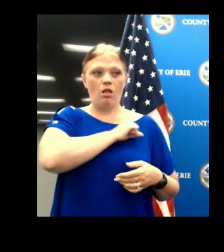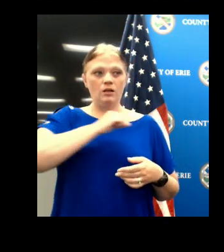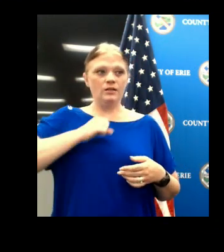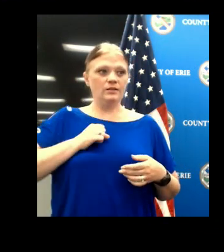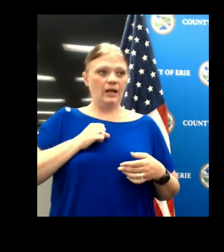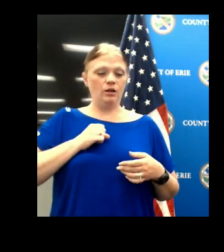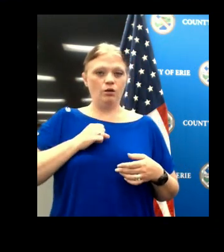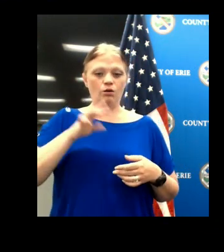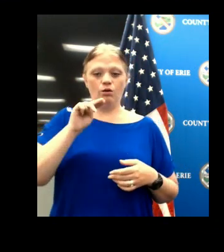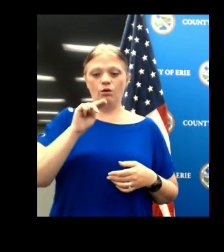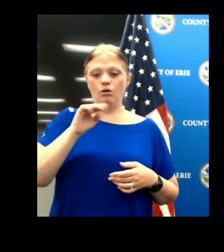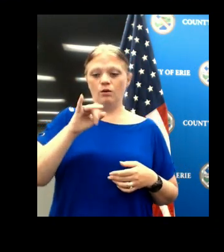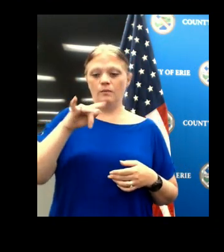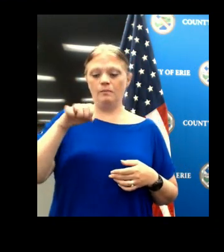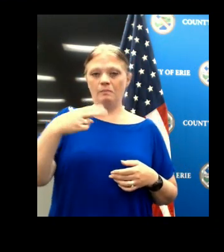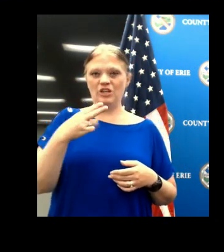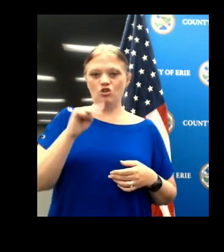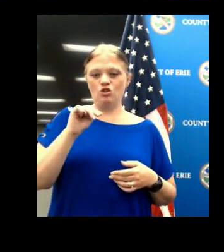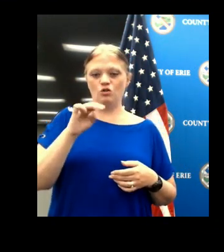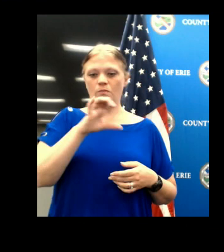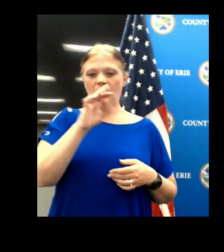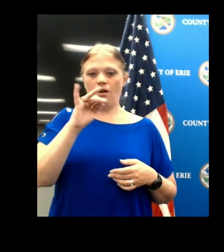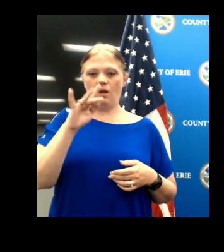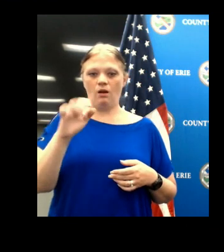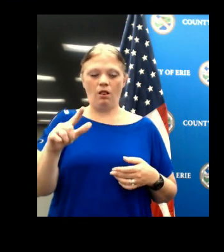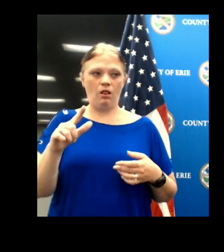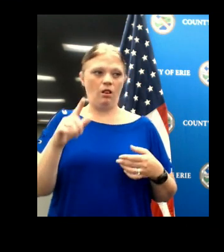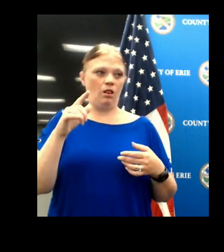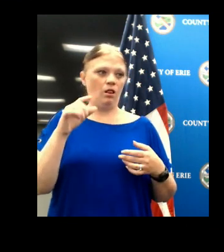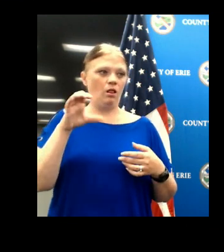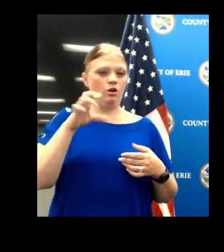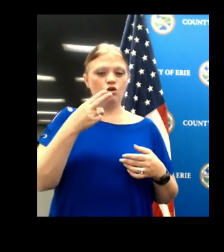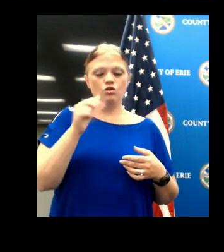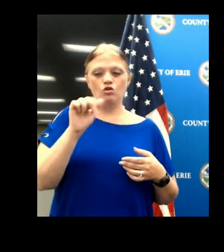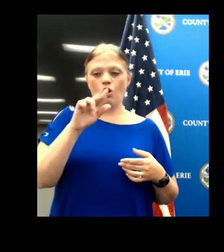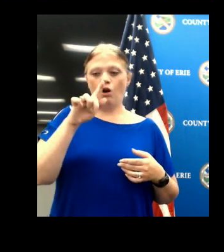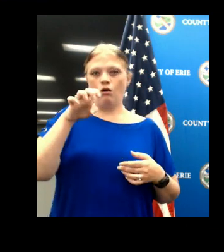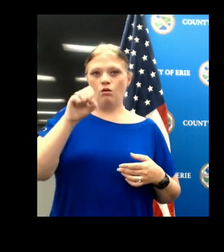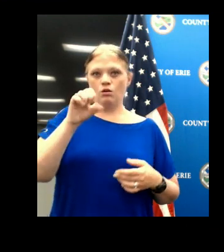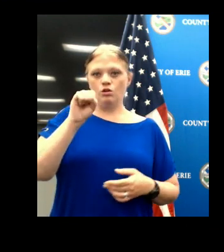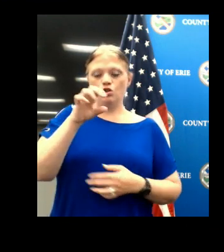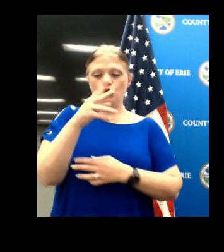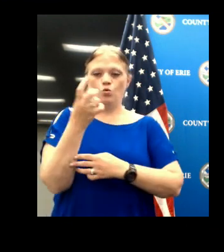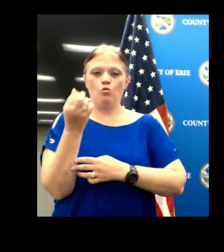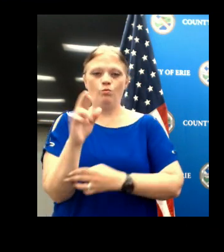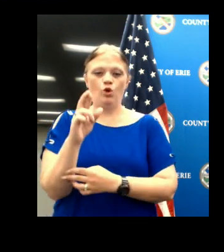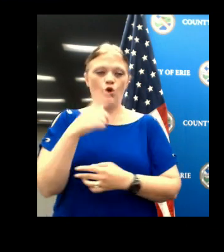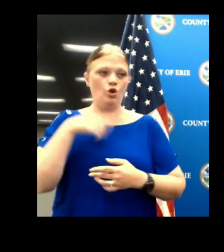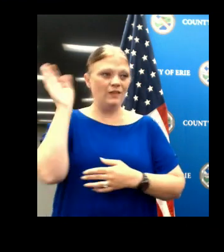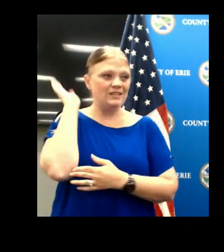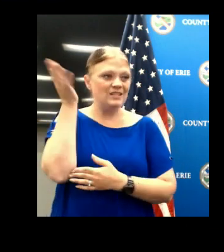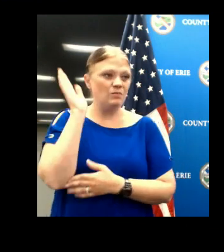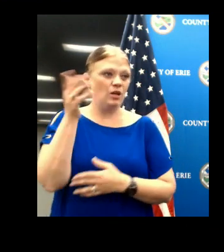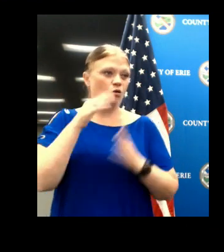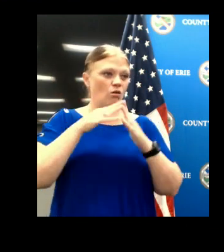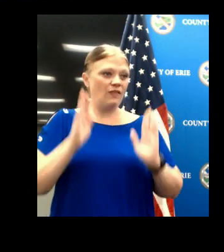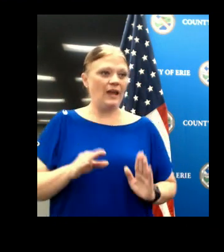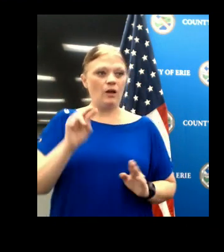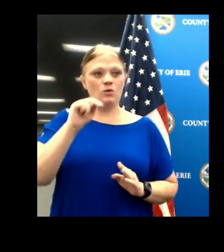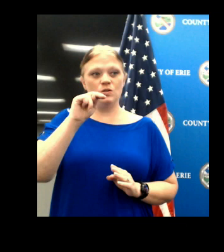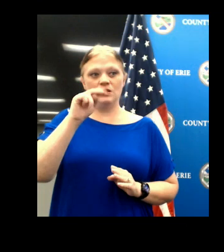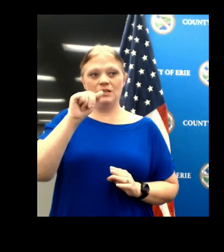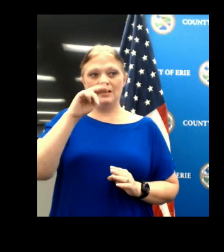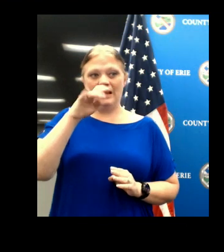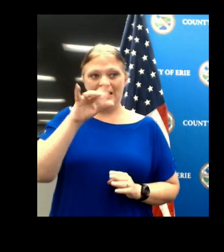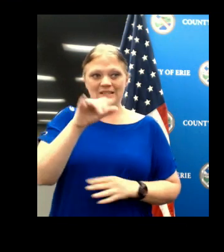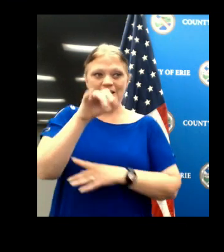Leader Mitch McConnell. I need you to call Senate Minority Leader Charles Schumer. I need you to call the Speaker of the House, Nancy Pelosi. I need you to call